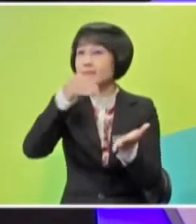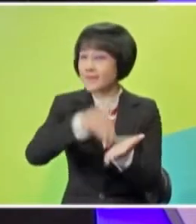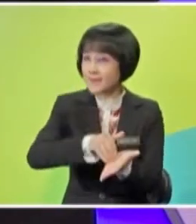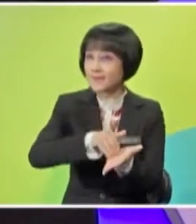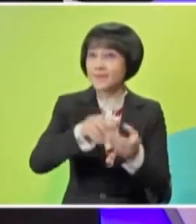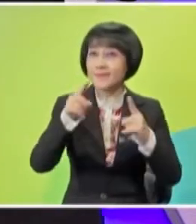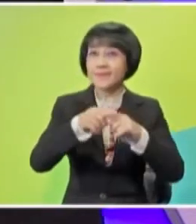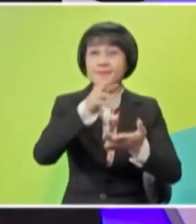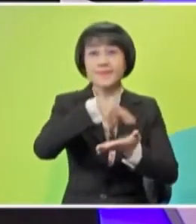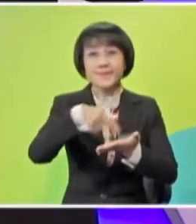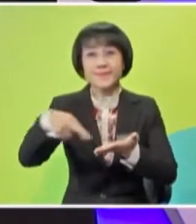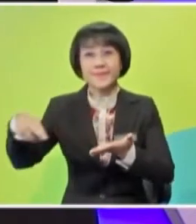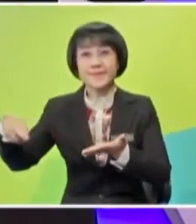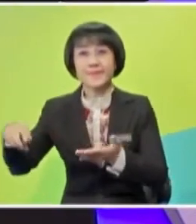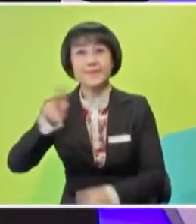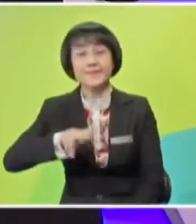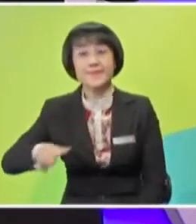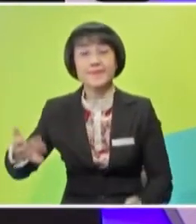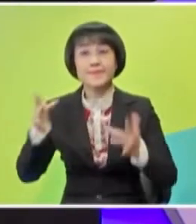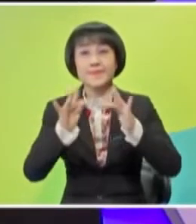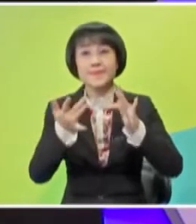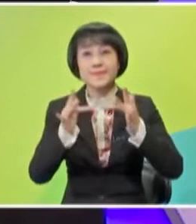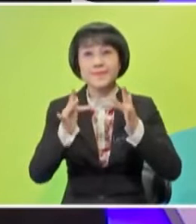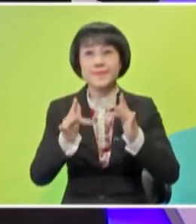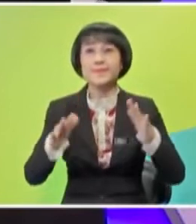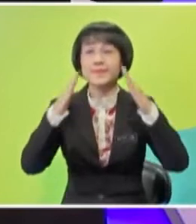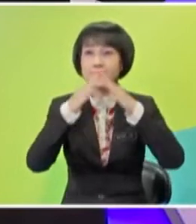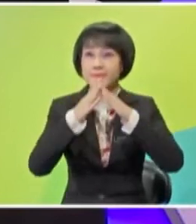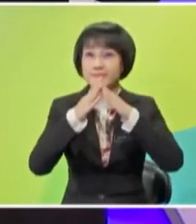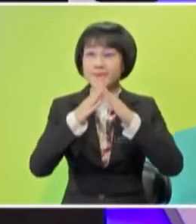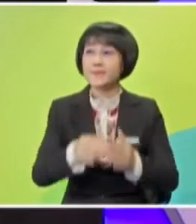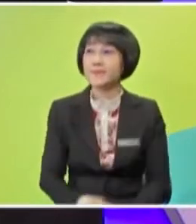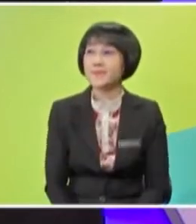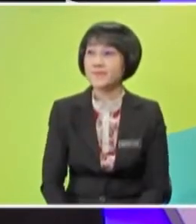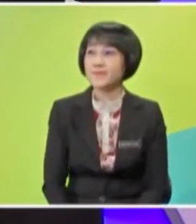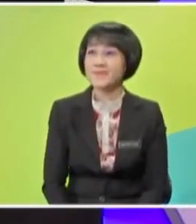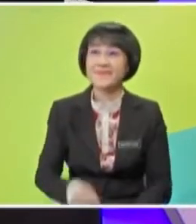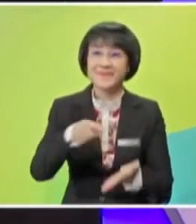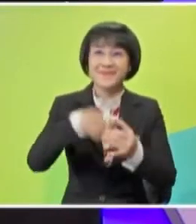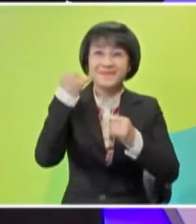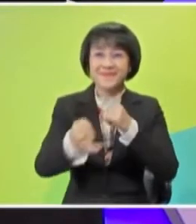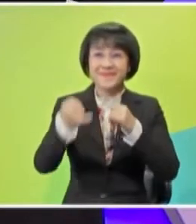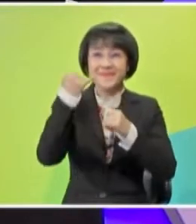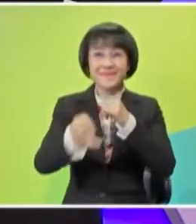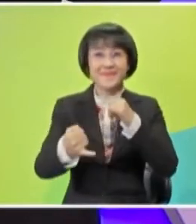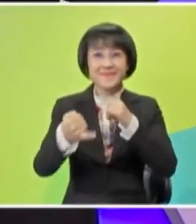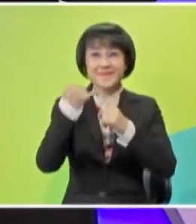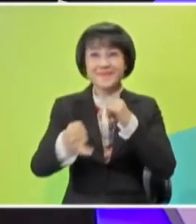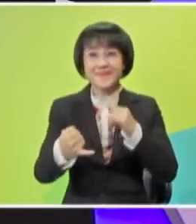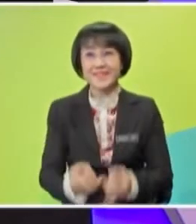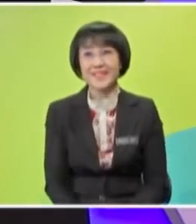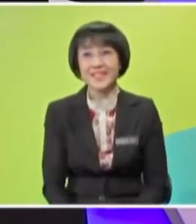to the recording, and pupils online and also at home. Okay, this is the only time that you will have. Yes.